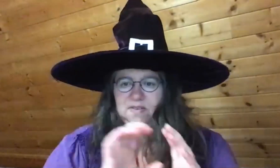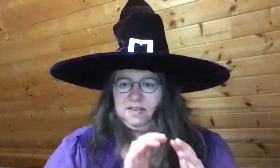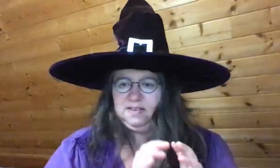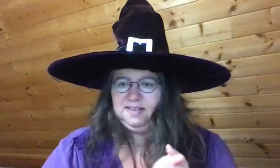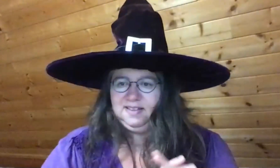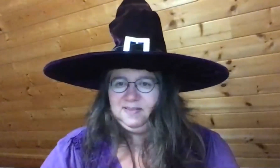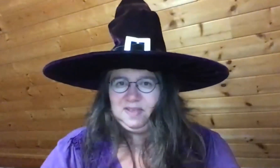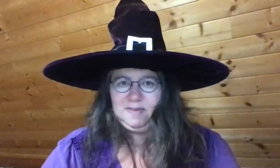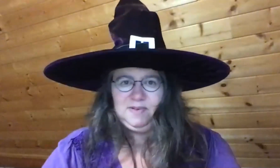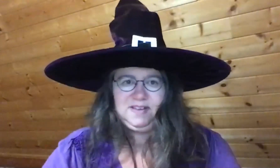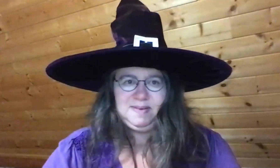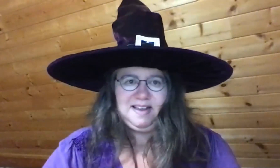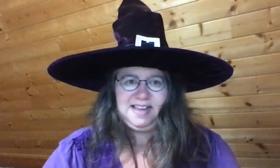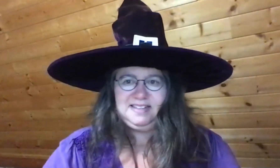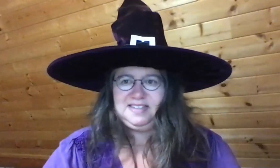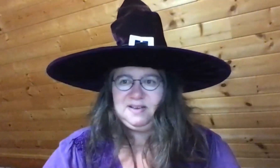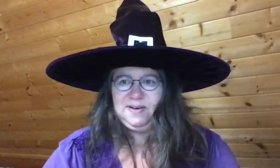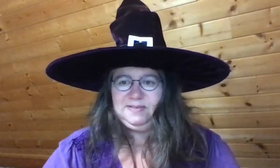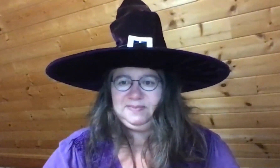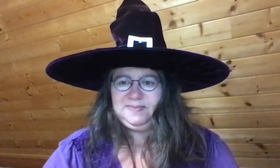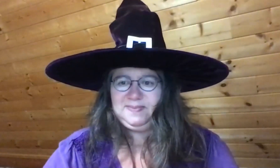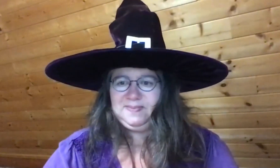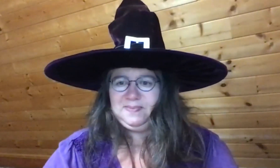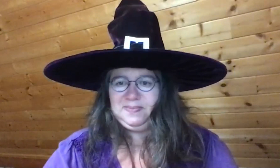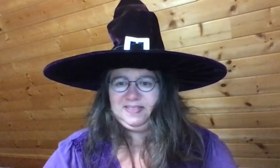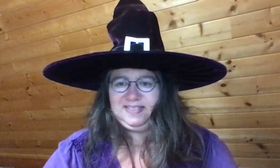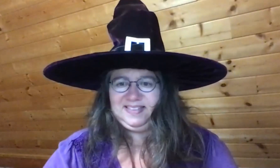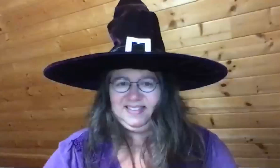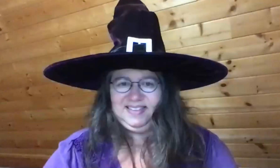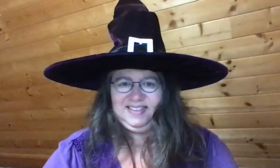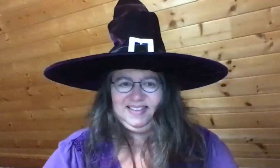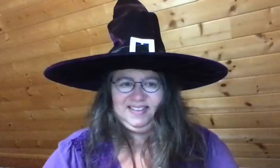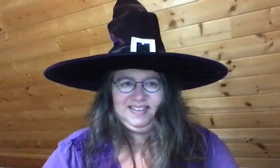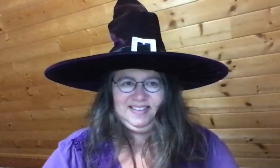not moving. I'm not moving up and down. I can't see you all.